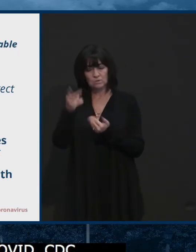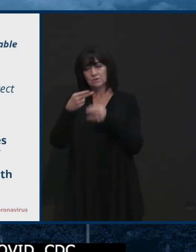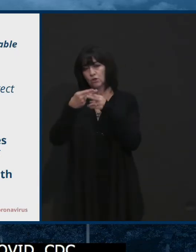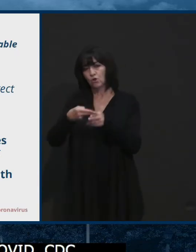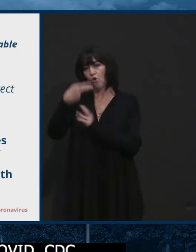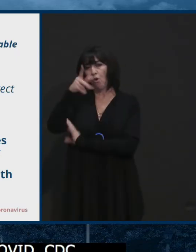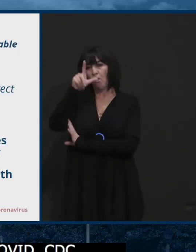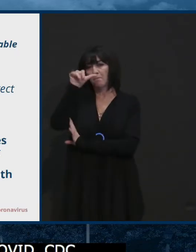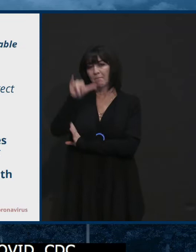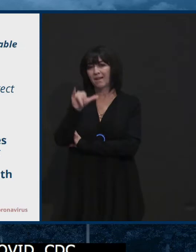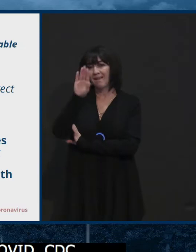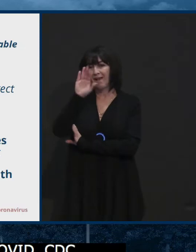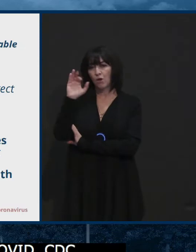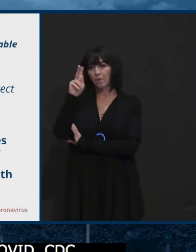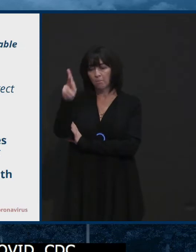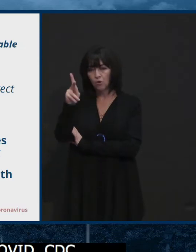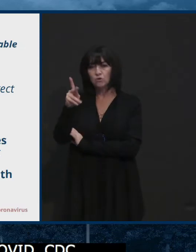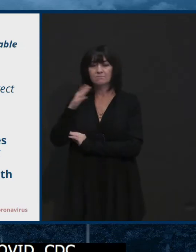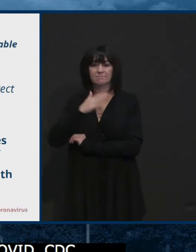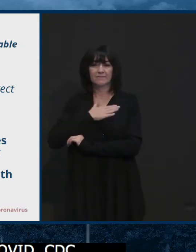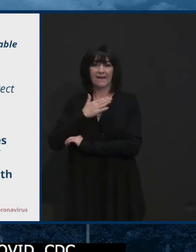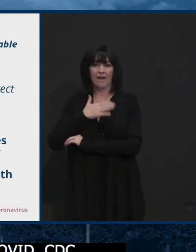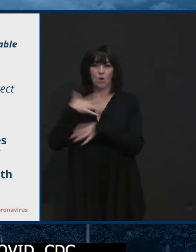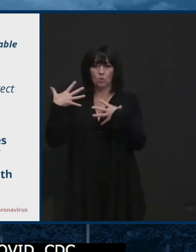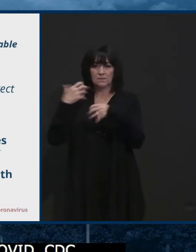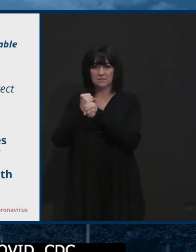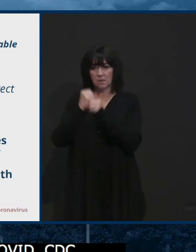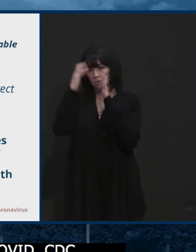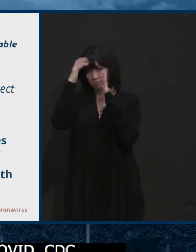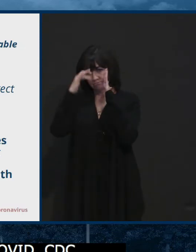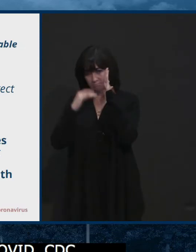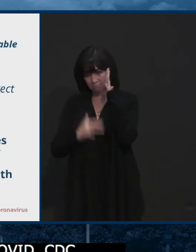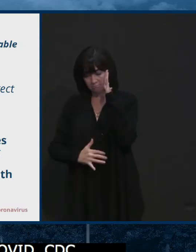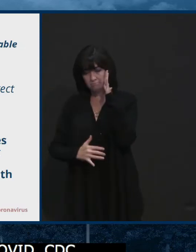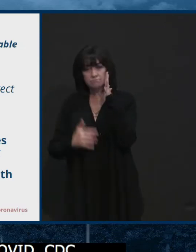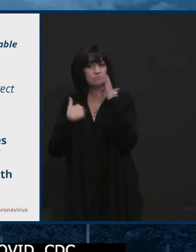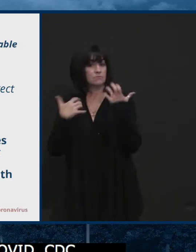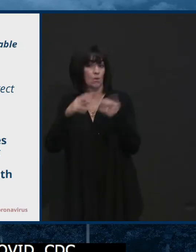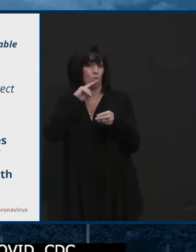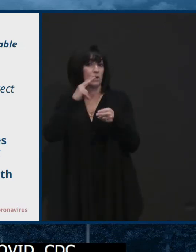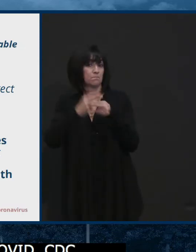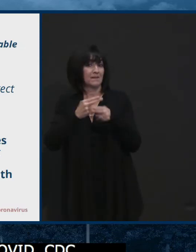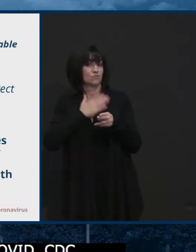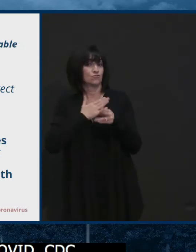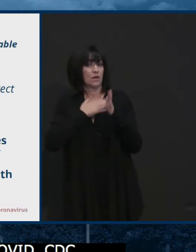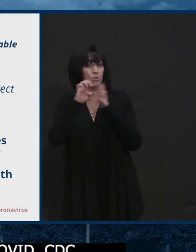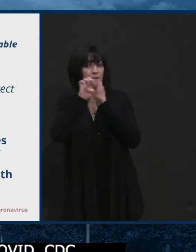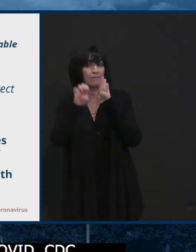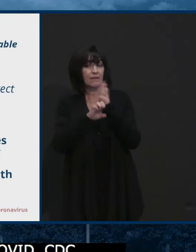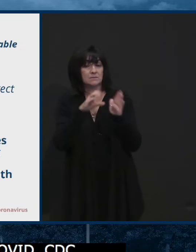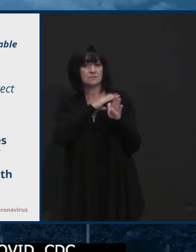the executive summary there. I also want to mention that our ethics committee met last week